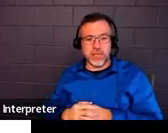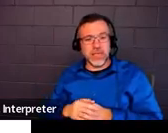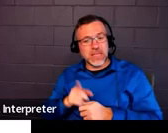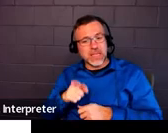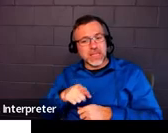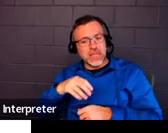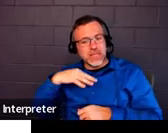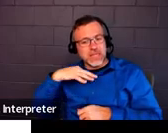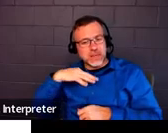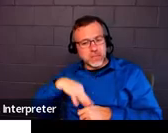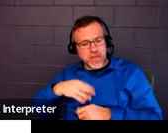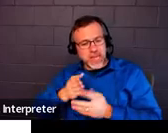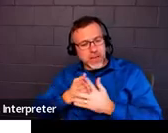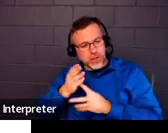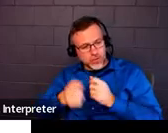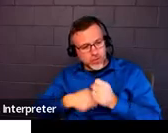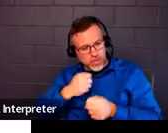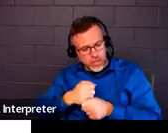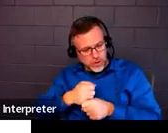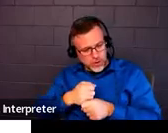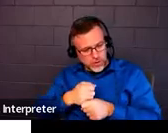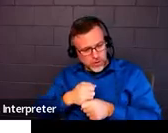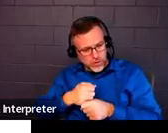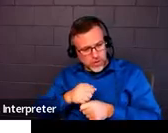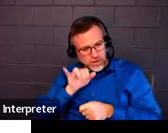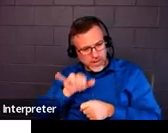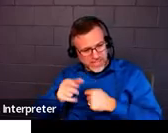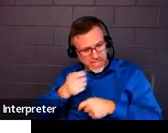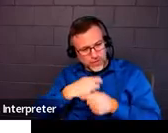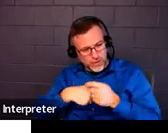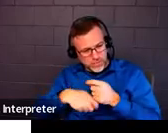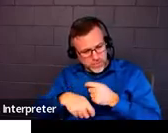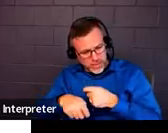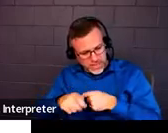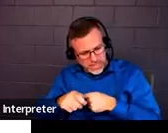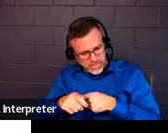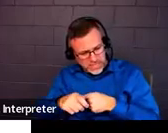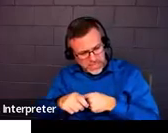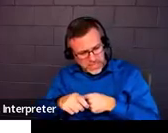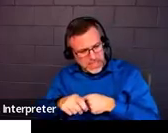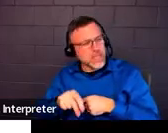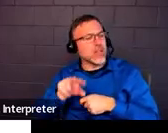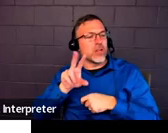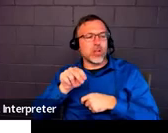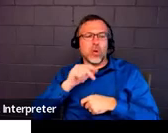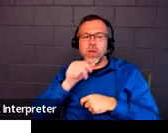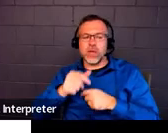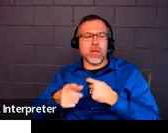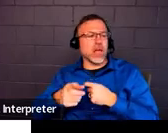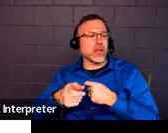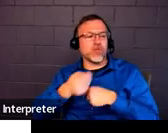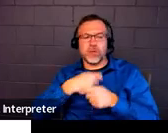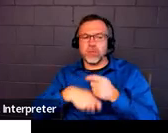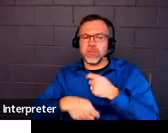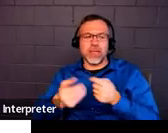your assessment replacing? No, it is not. It is not replacing the new EA spring